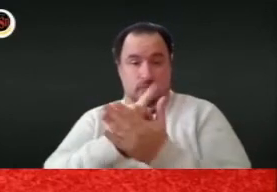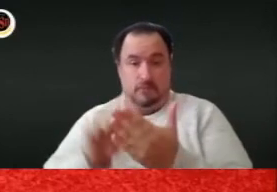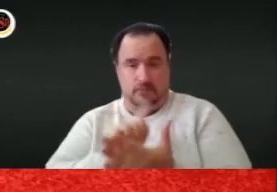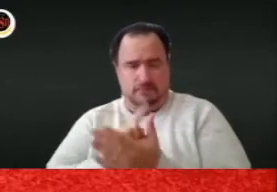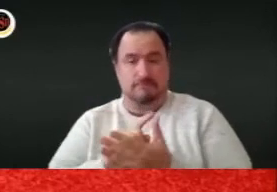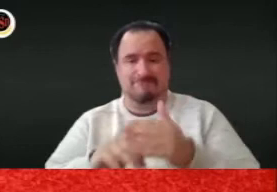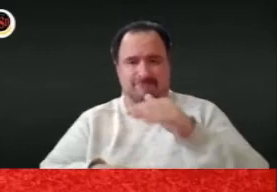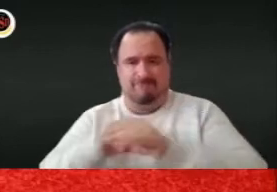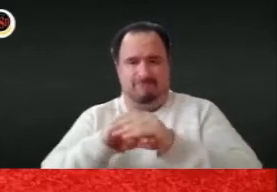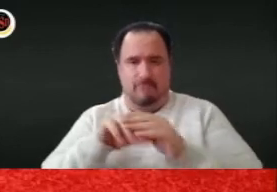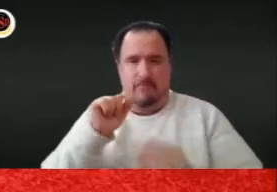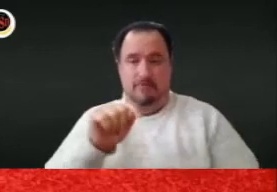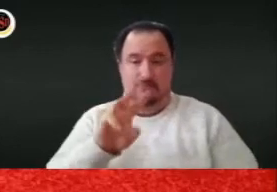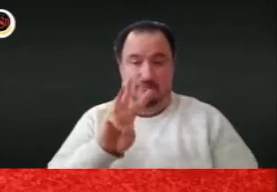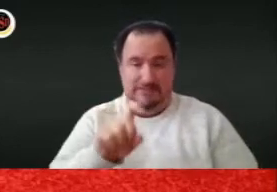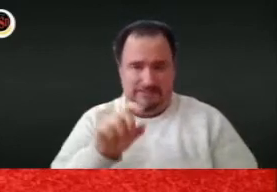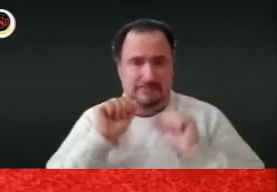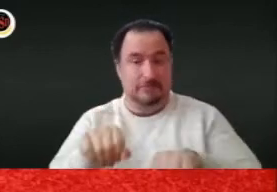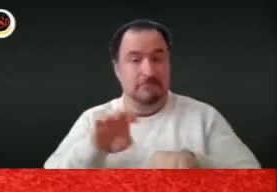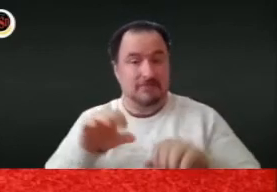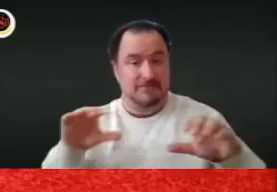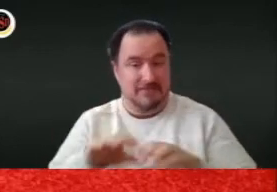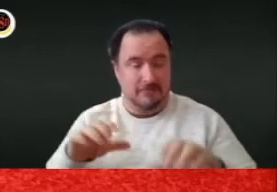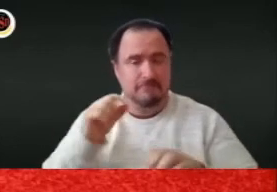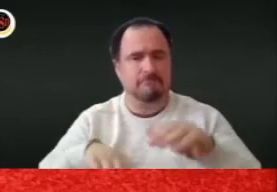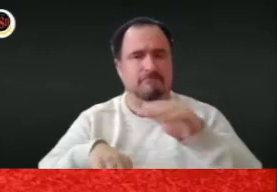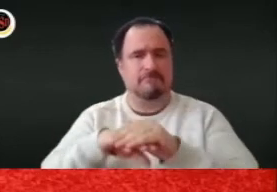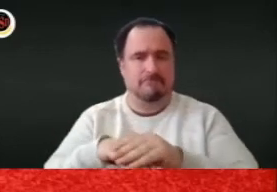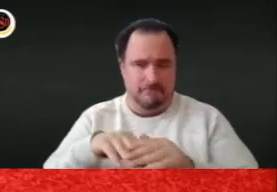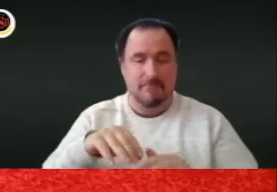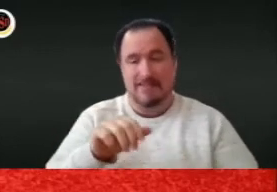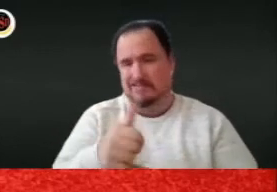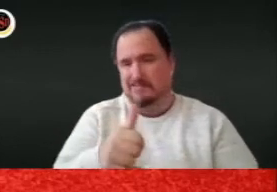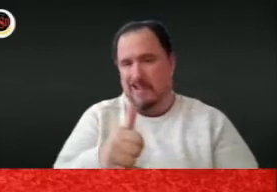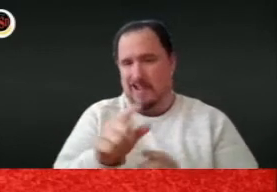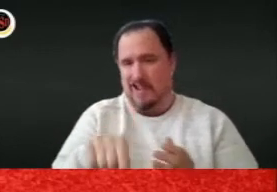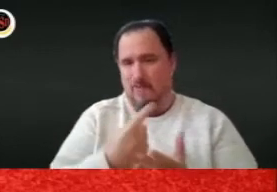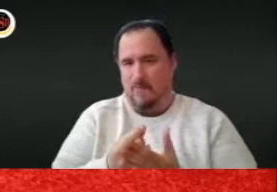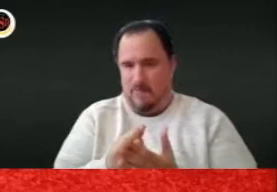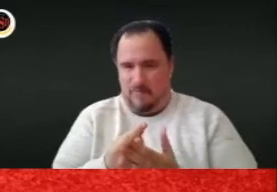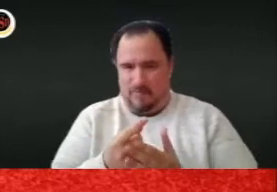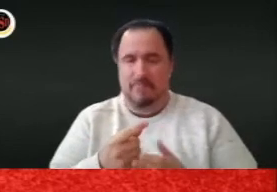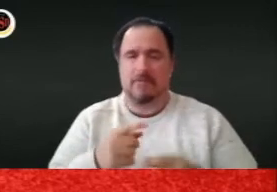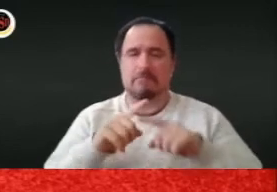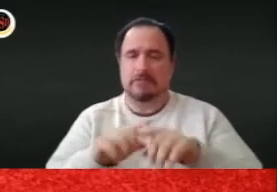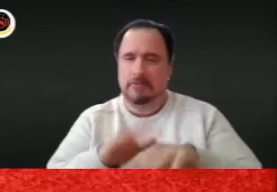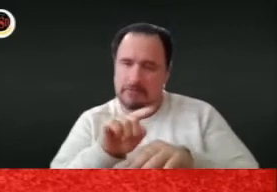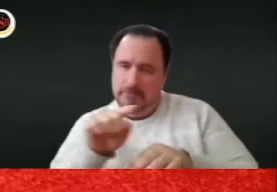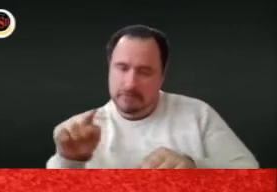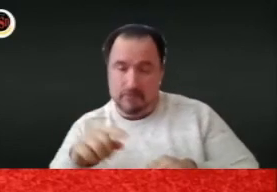And then as far as the hours at WSD are limited to 10 hours.